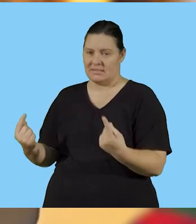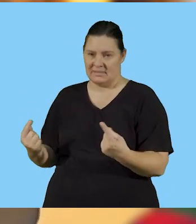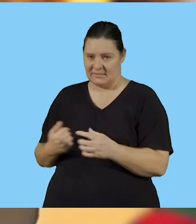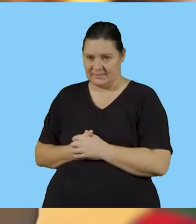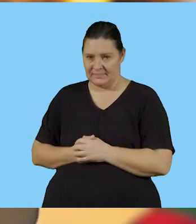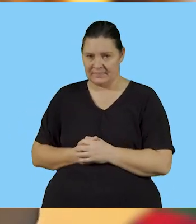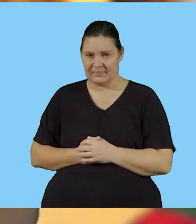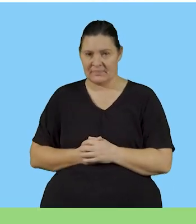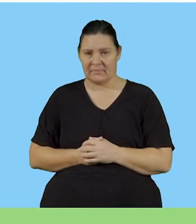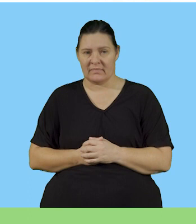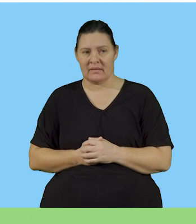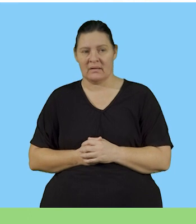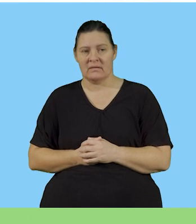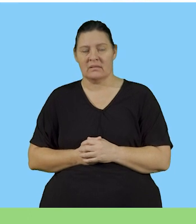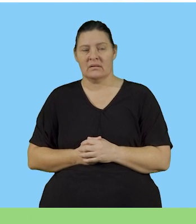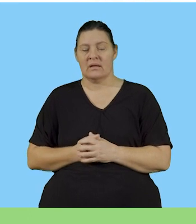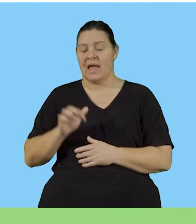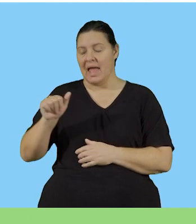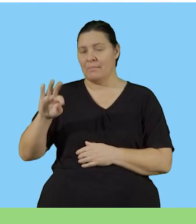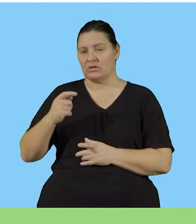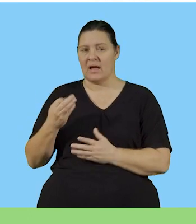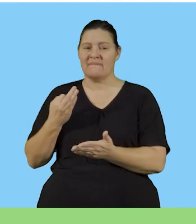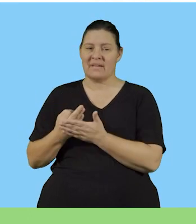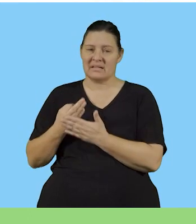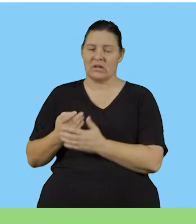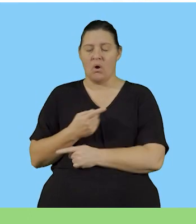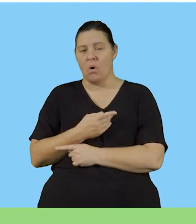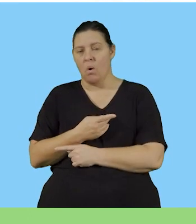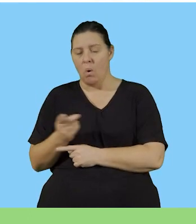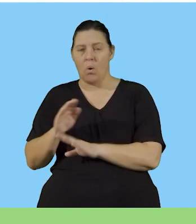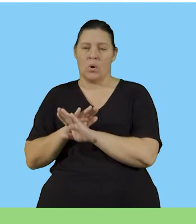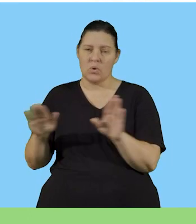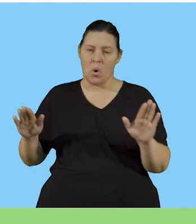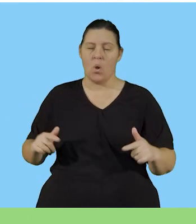in the ecosystem. And abiotic factors refer to all